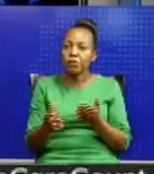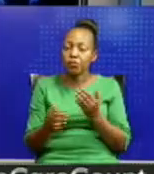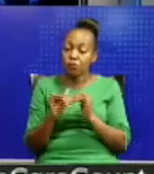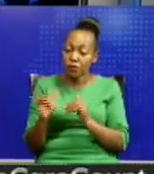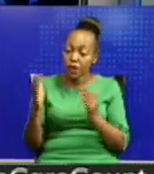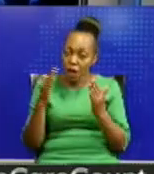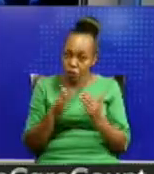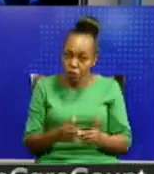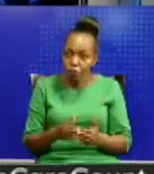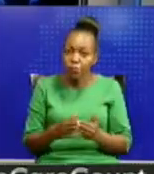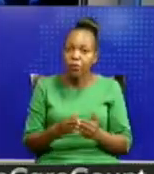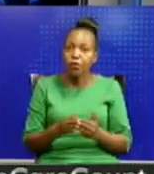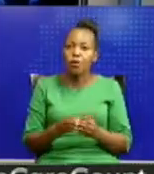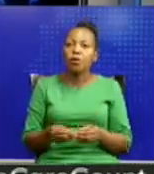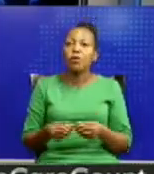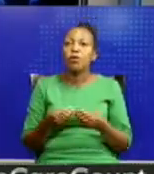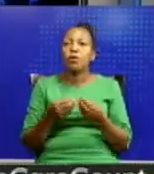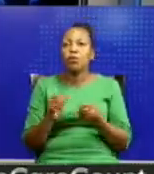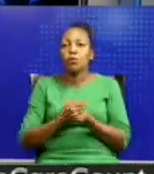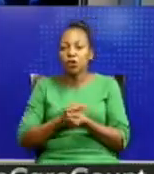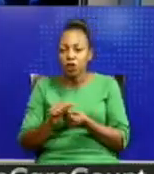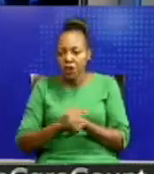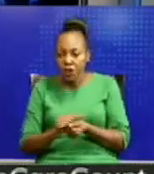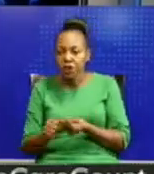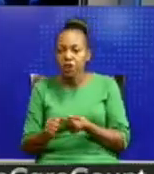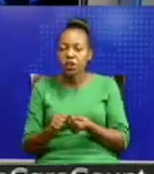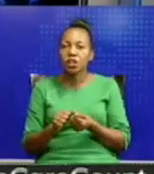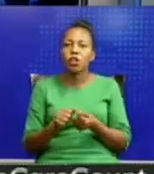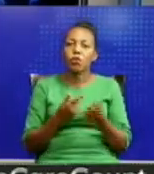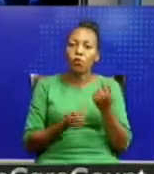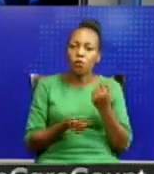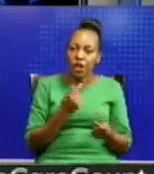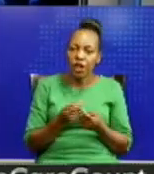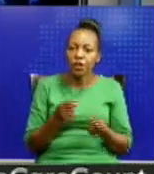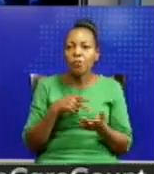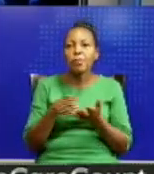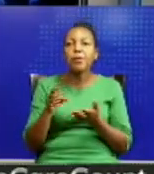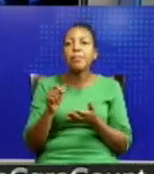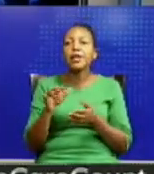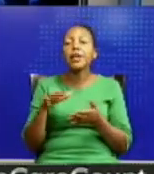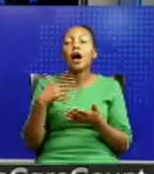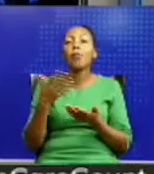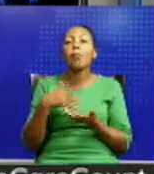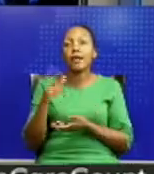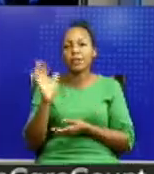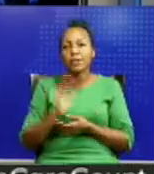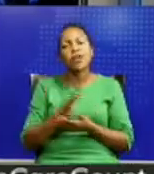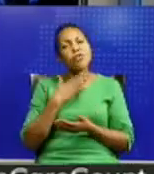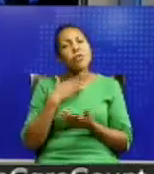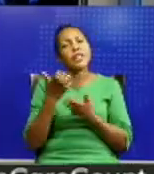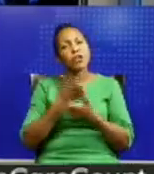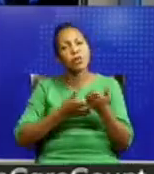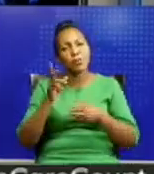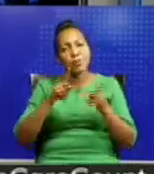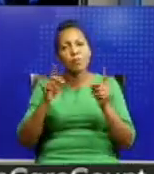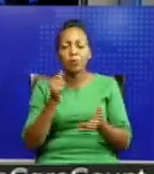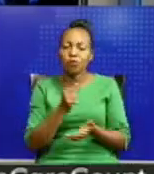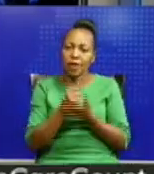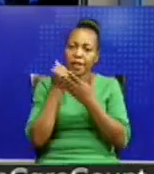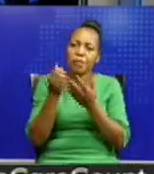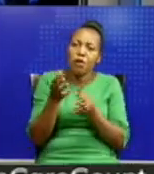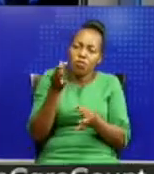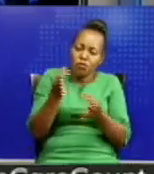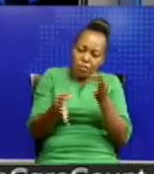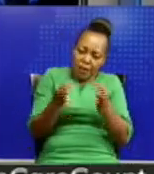to stay at home, your security, and then washing, all those activities, how much? If we get economists to help us account,